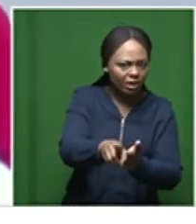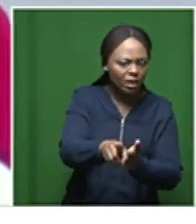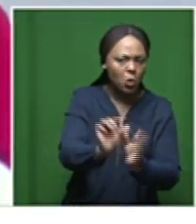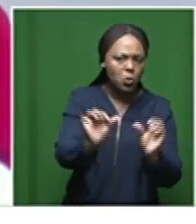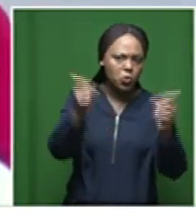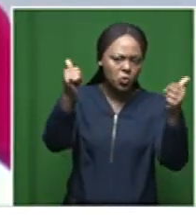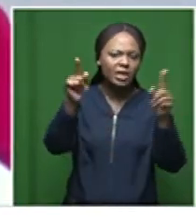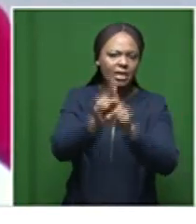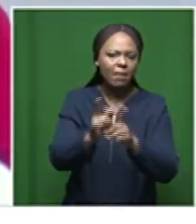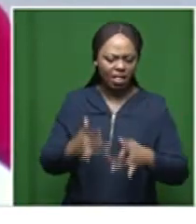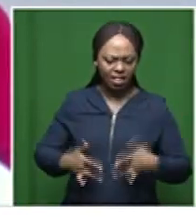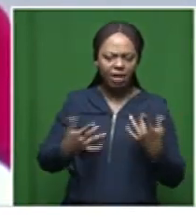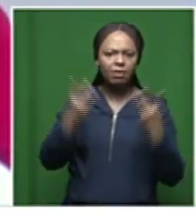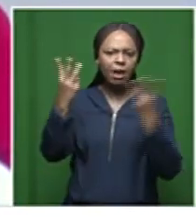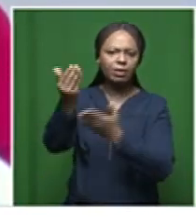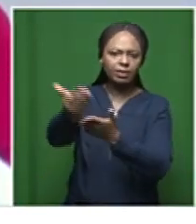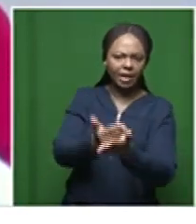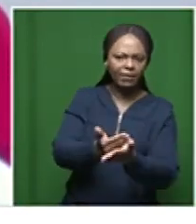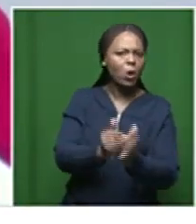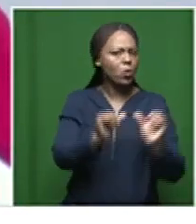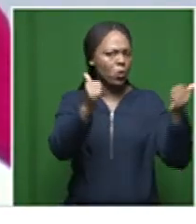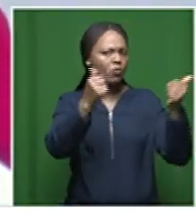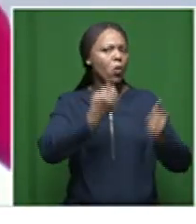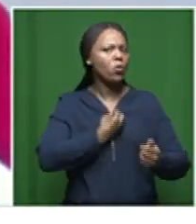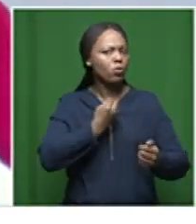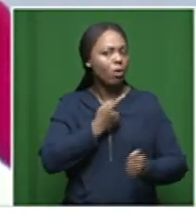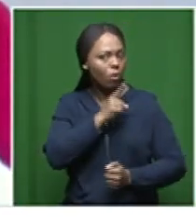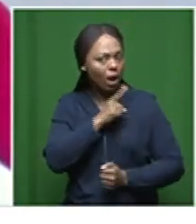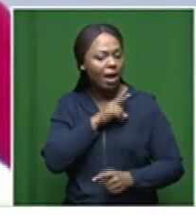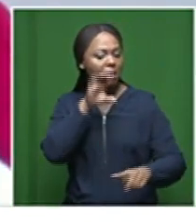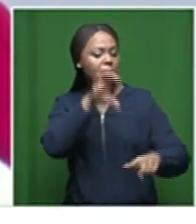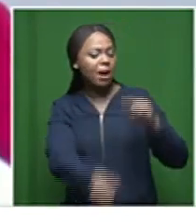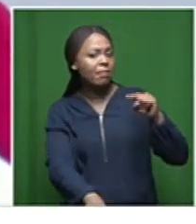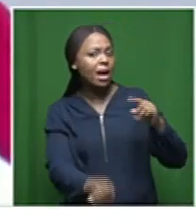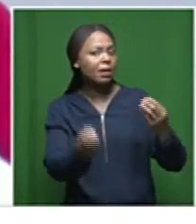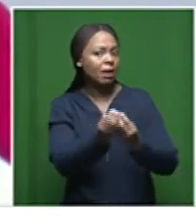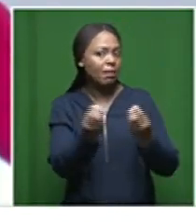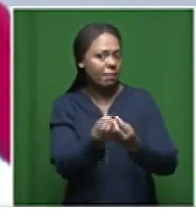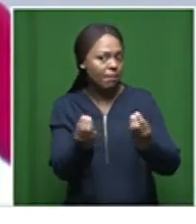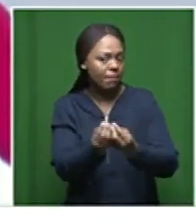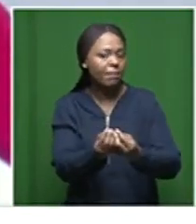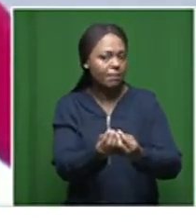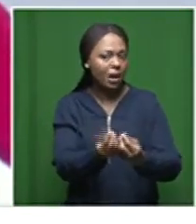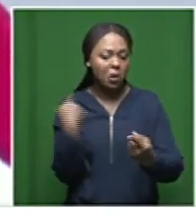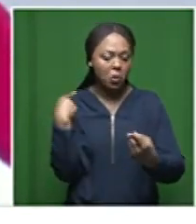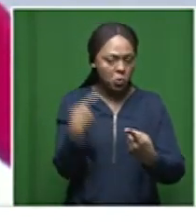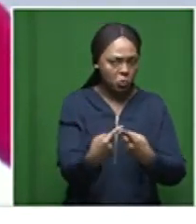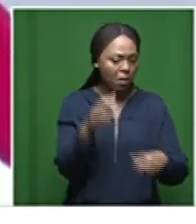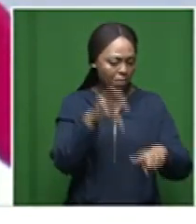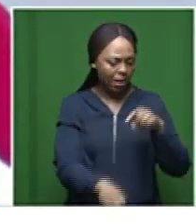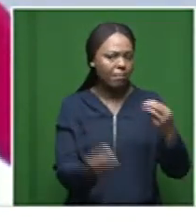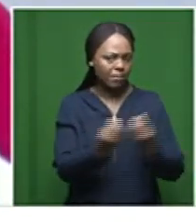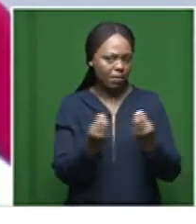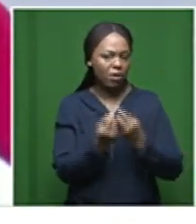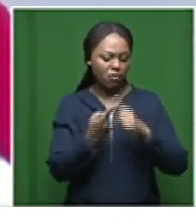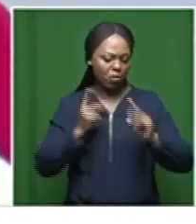saves lives, it's also good for the youth, because what we have found and has been documented in studies is